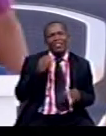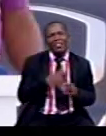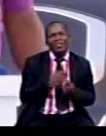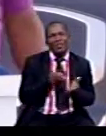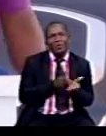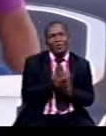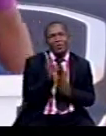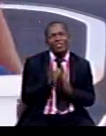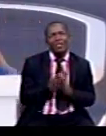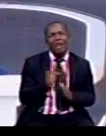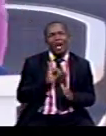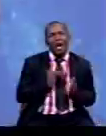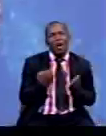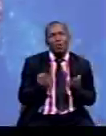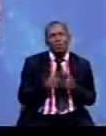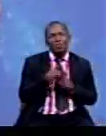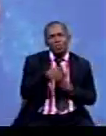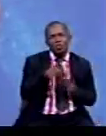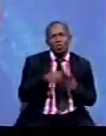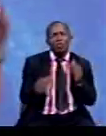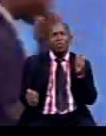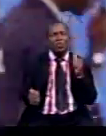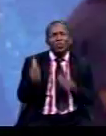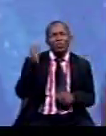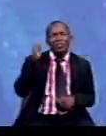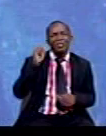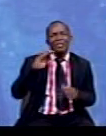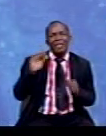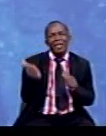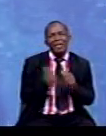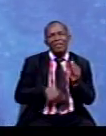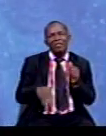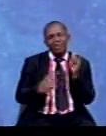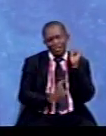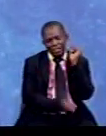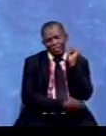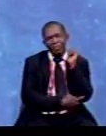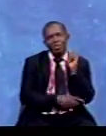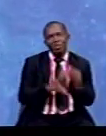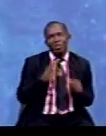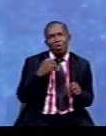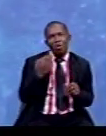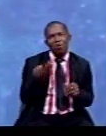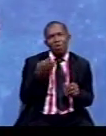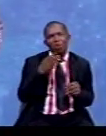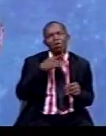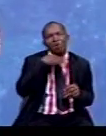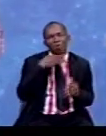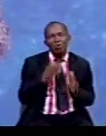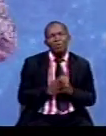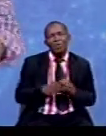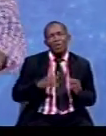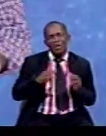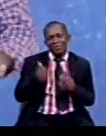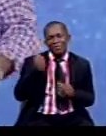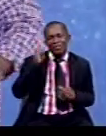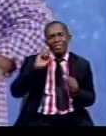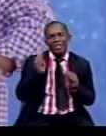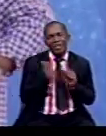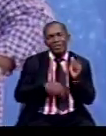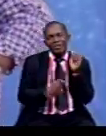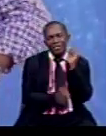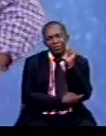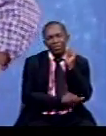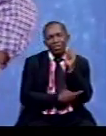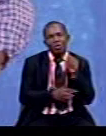want you to resist every temptation of gratification of the flesh. In the world today, when the youth of the